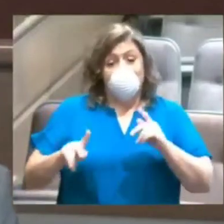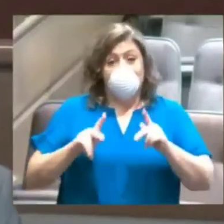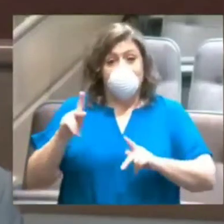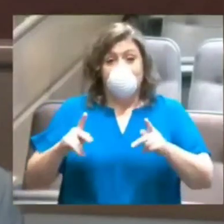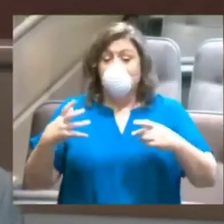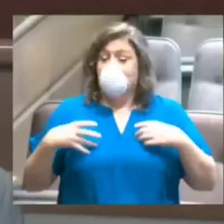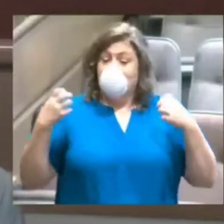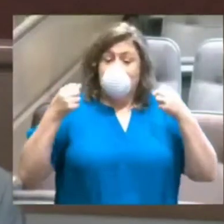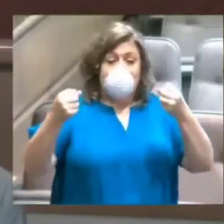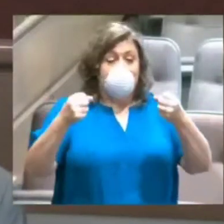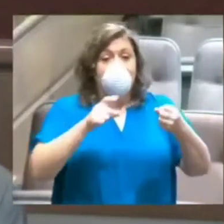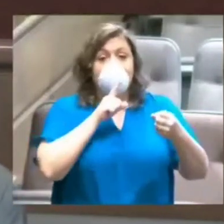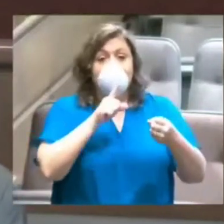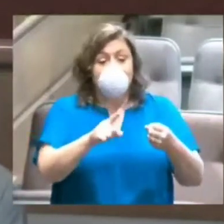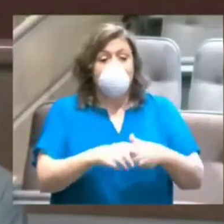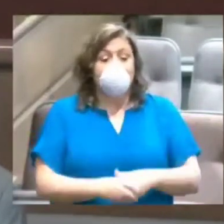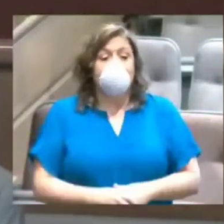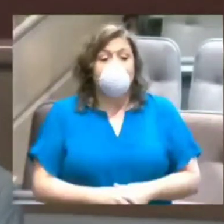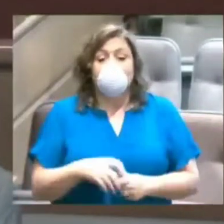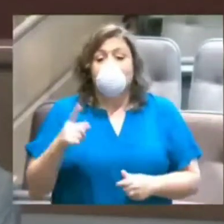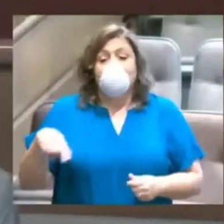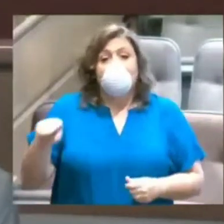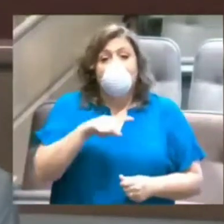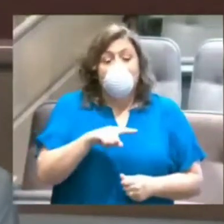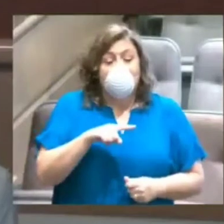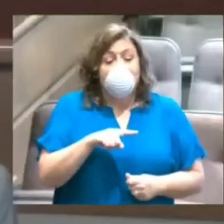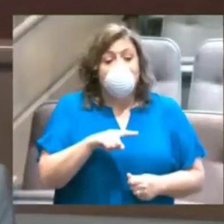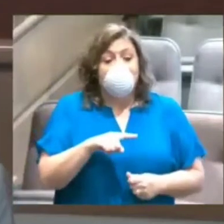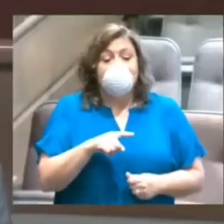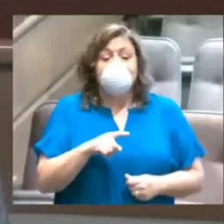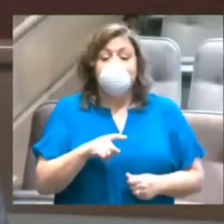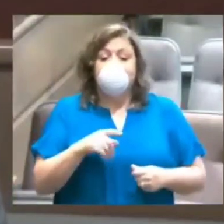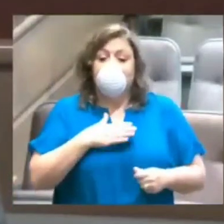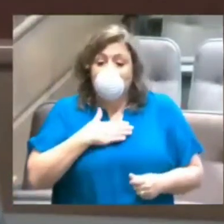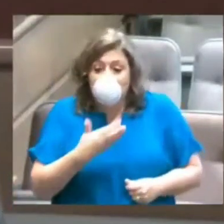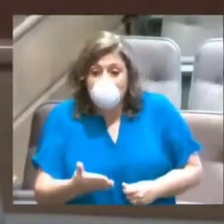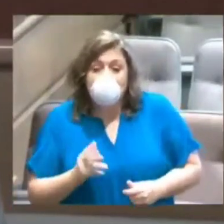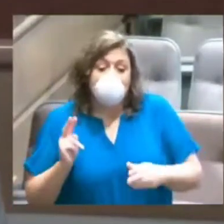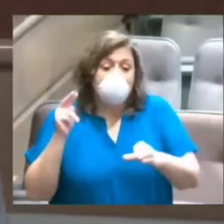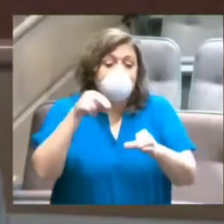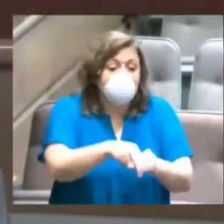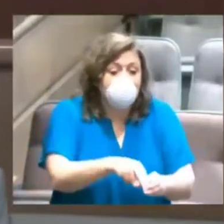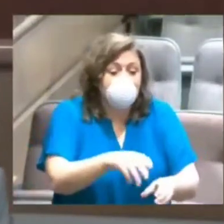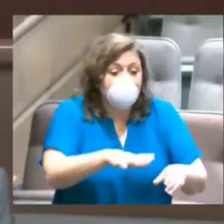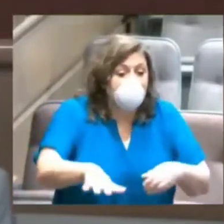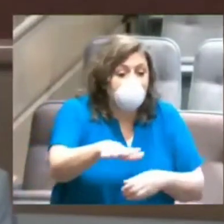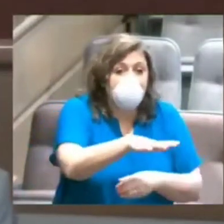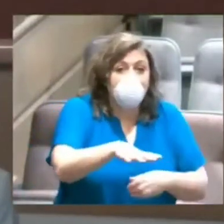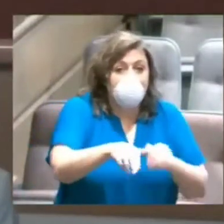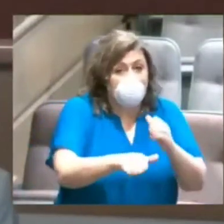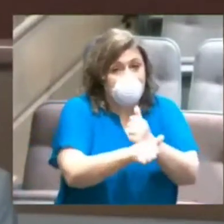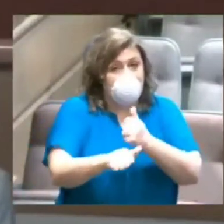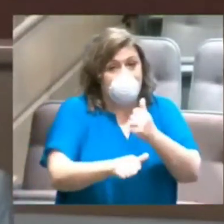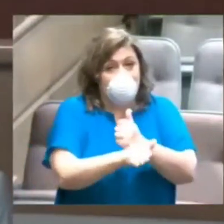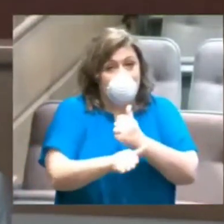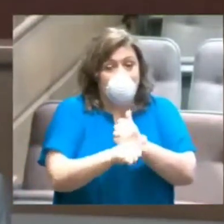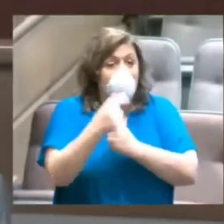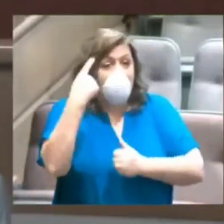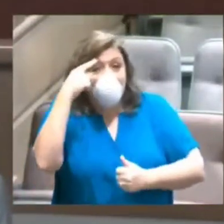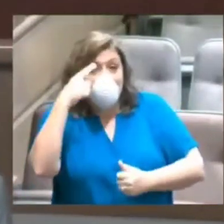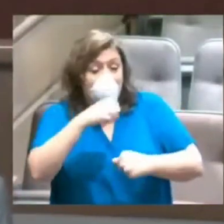all, have consciously placed themselves in harm's way to protect us and to care for our brothers and